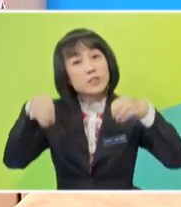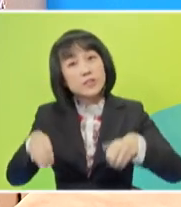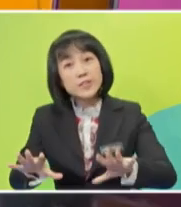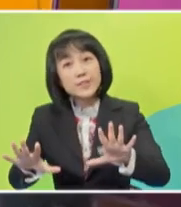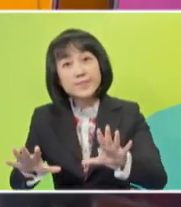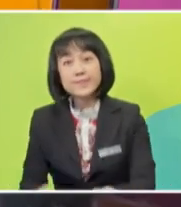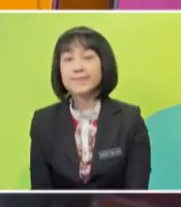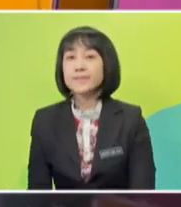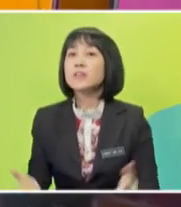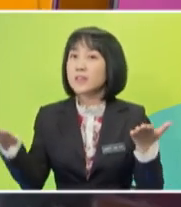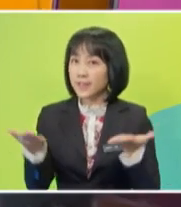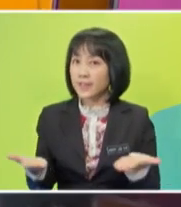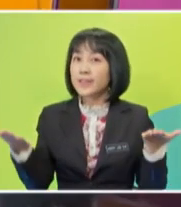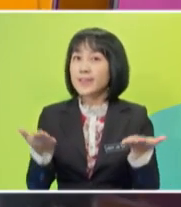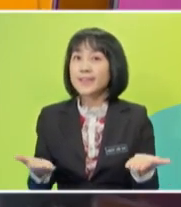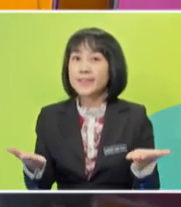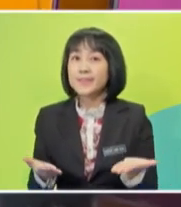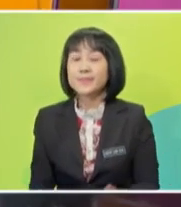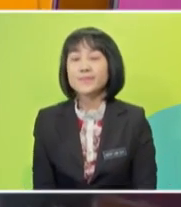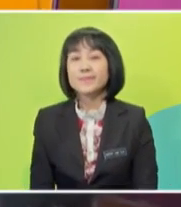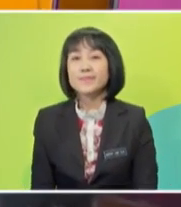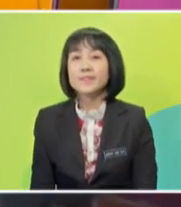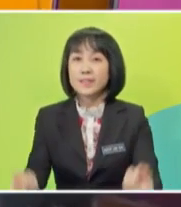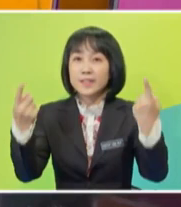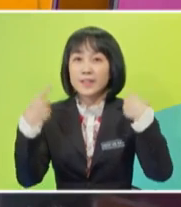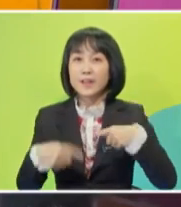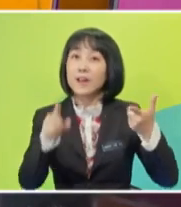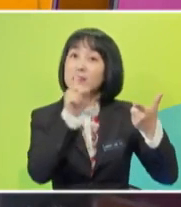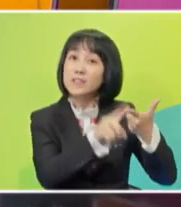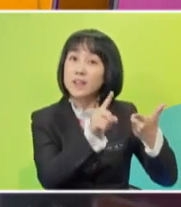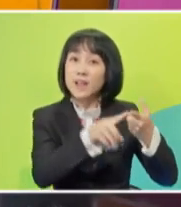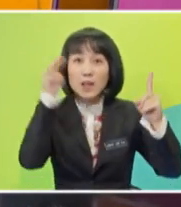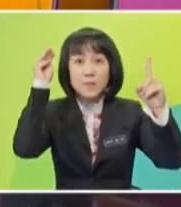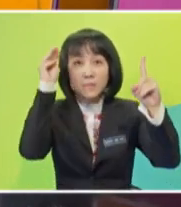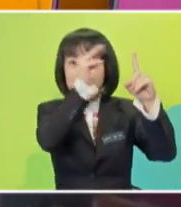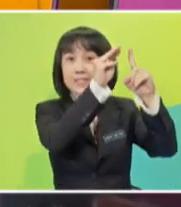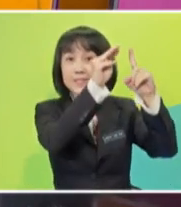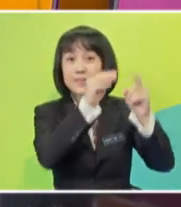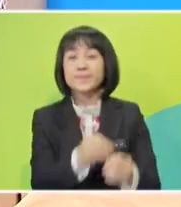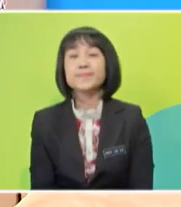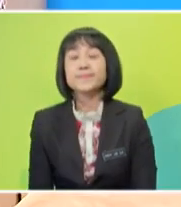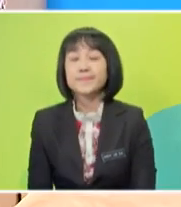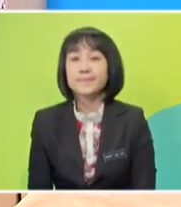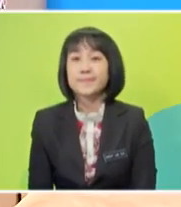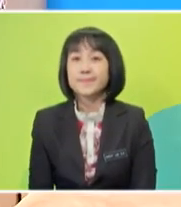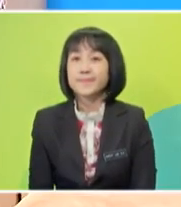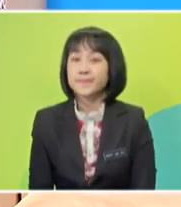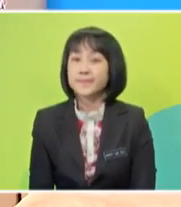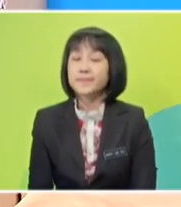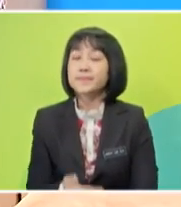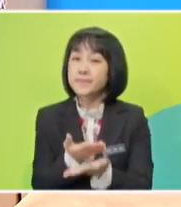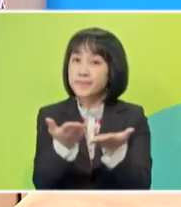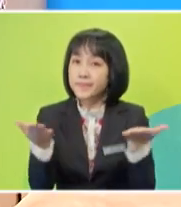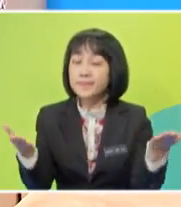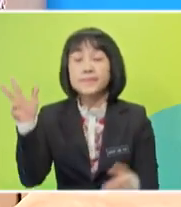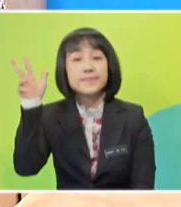Okay, so here comes our second mission of the day. Okay. Okay. So what you have to do, pupils, you also have